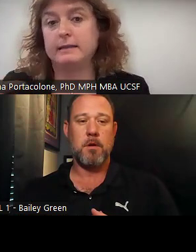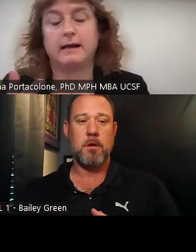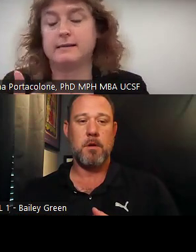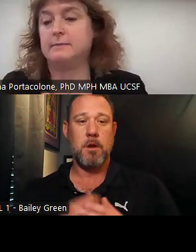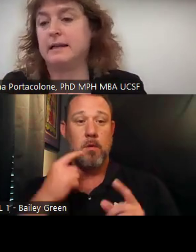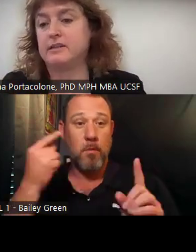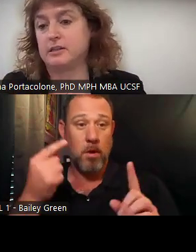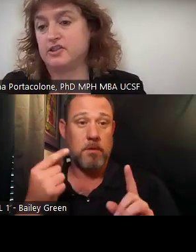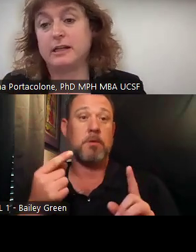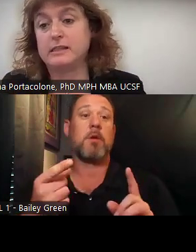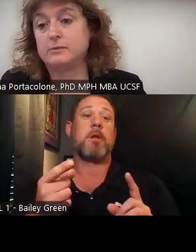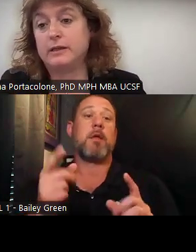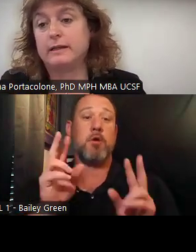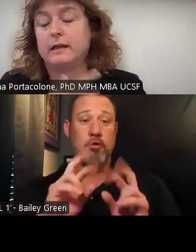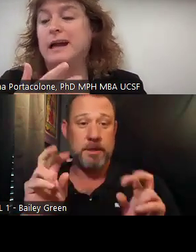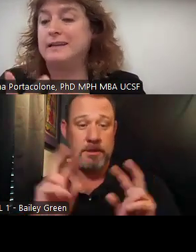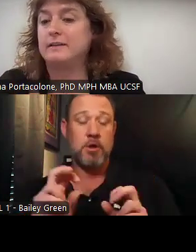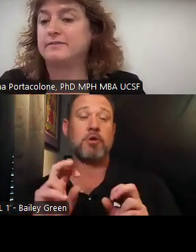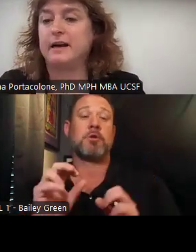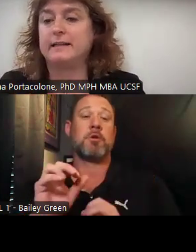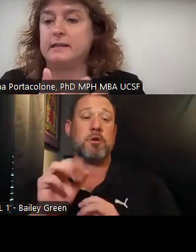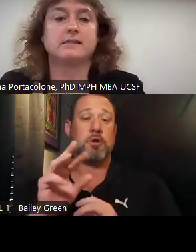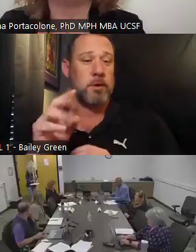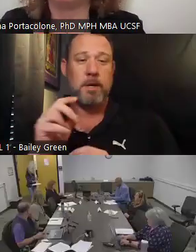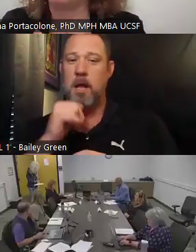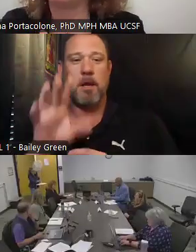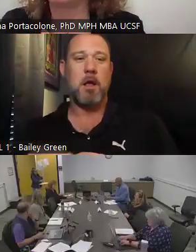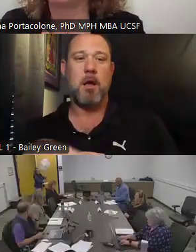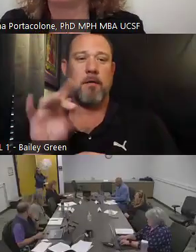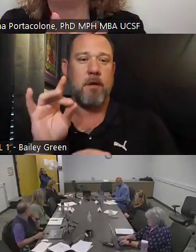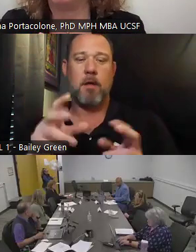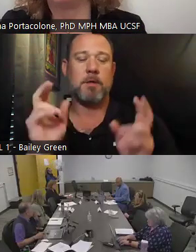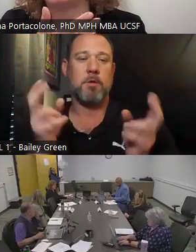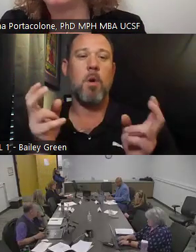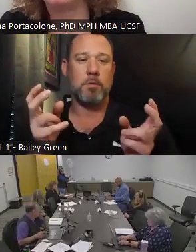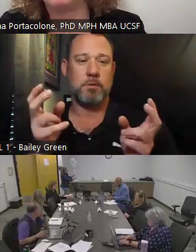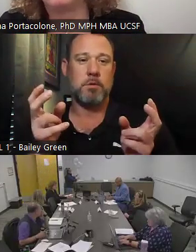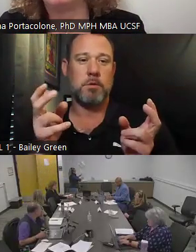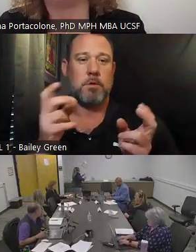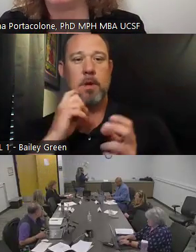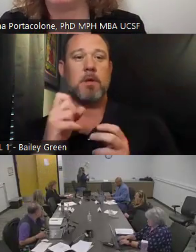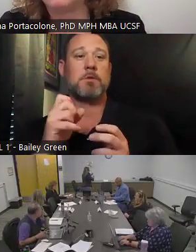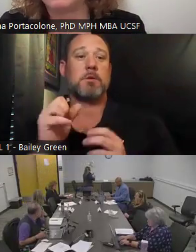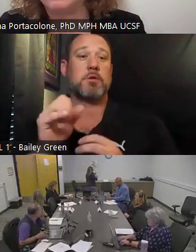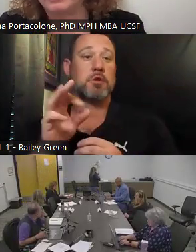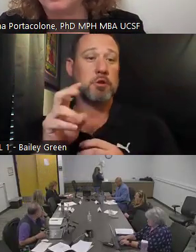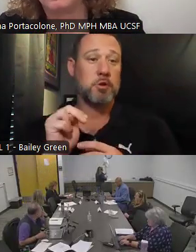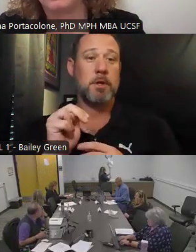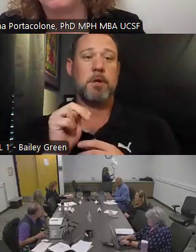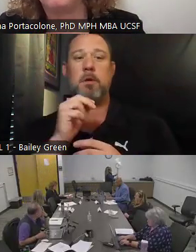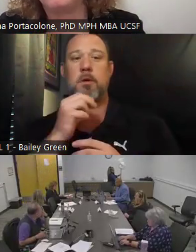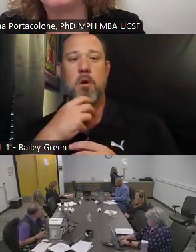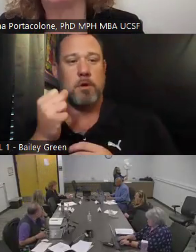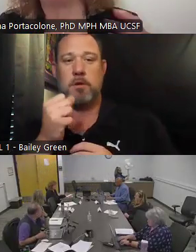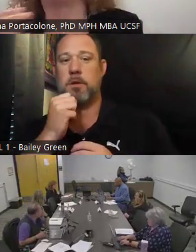and a similar research done in Sweden. I didn't find these quotes because in Sweden, older adults living alone with